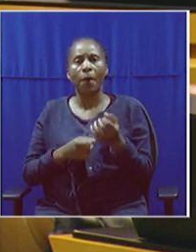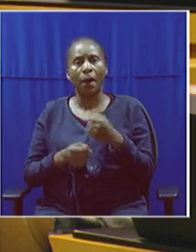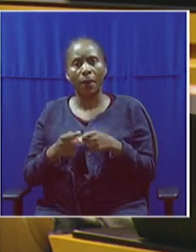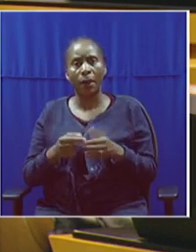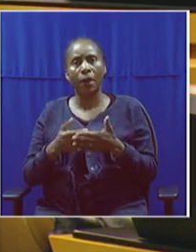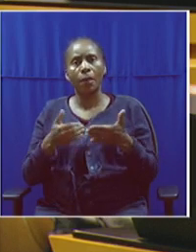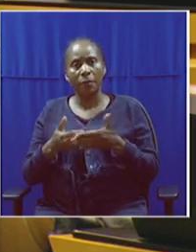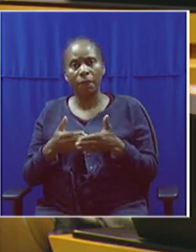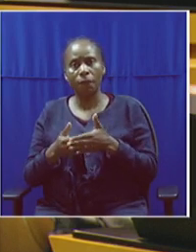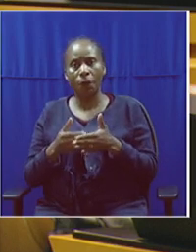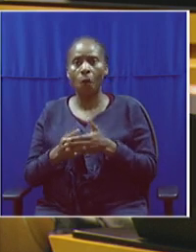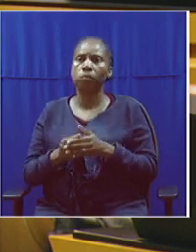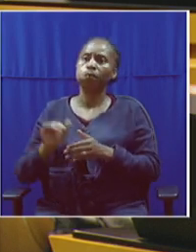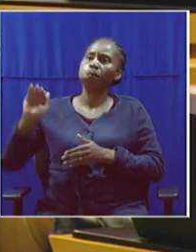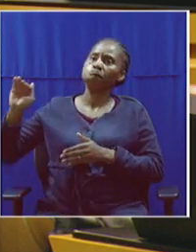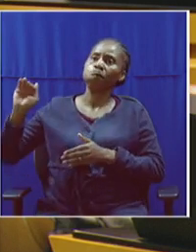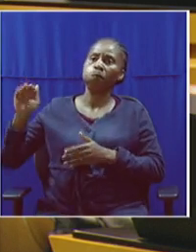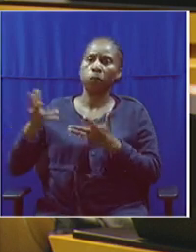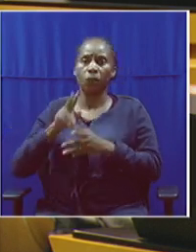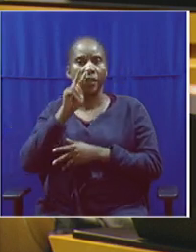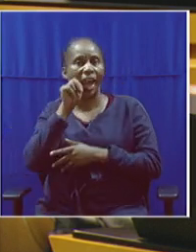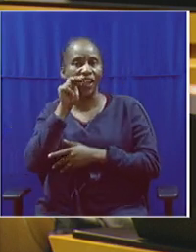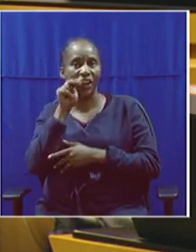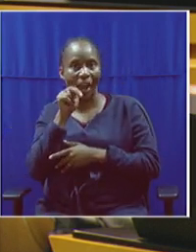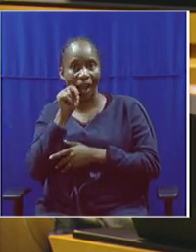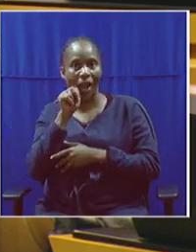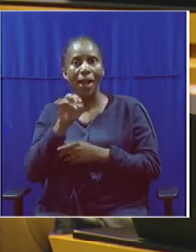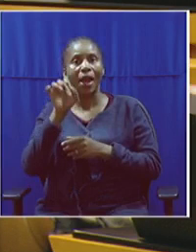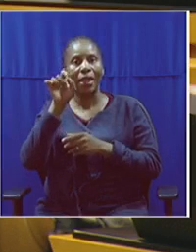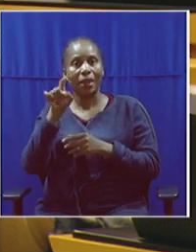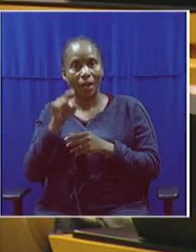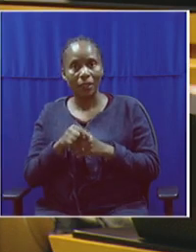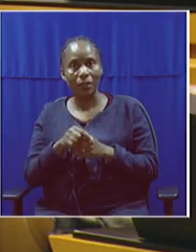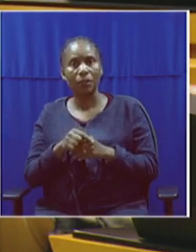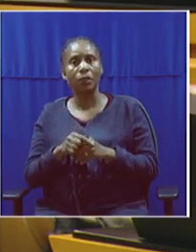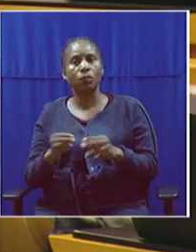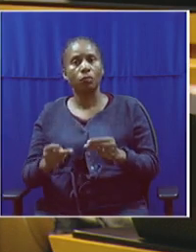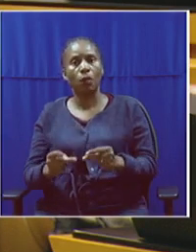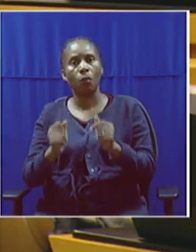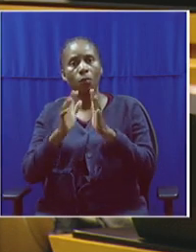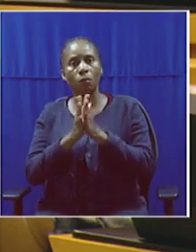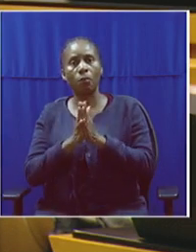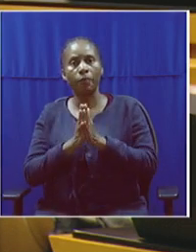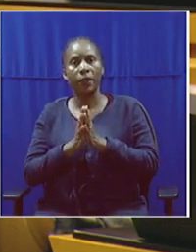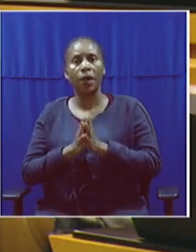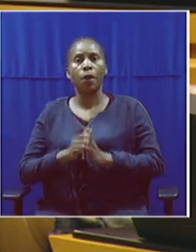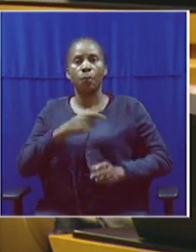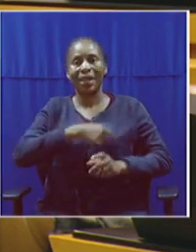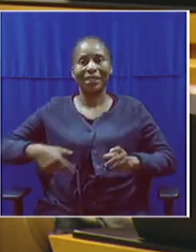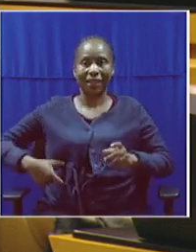to Nigeria which was immediately followed by the state visit by the president of